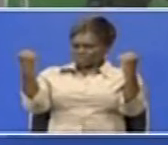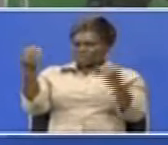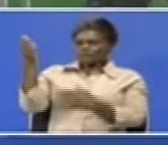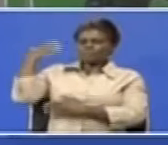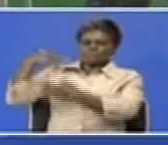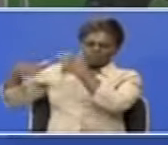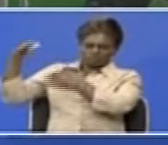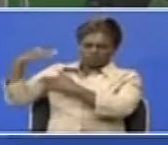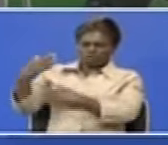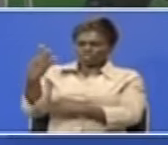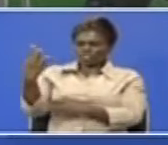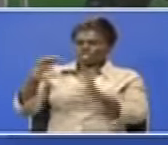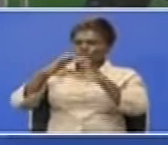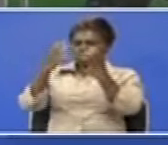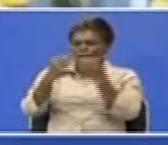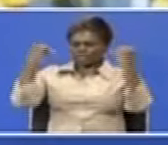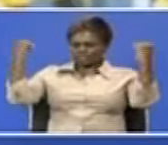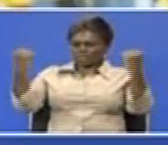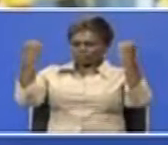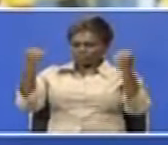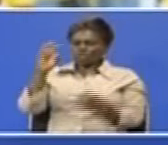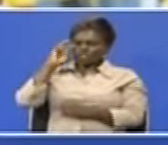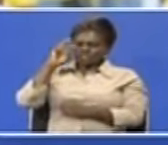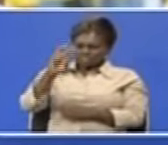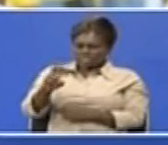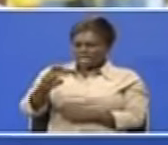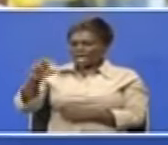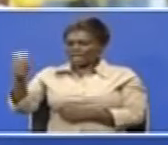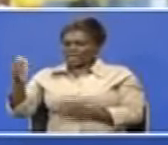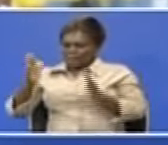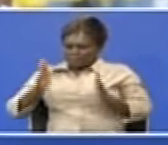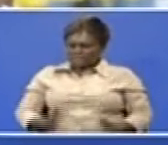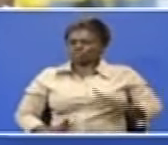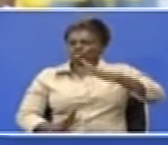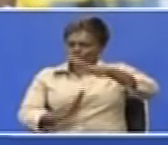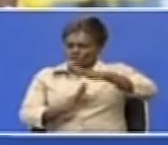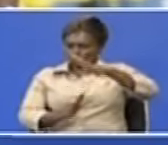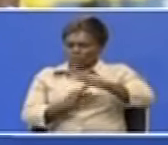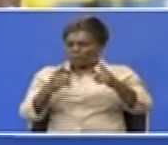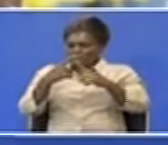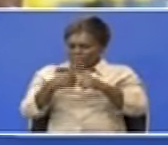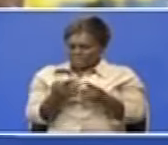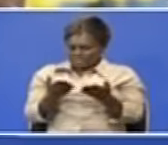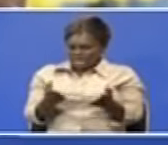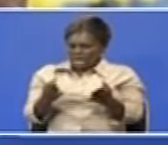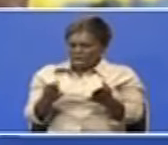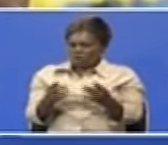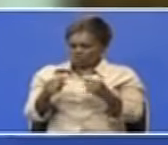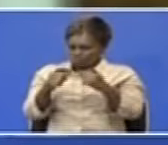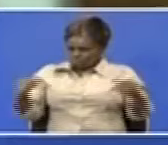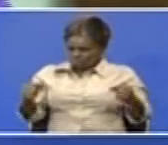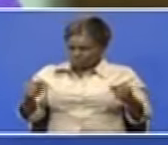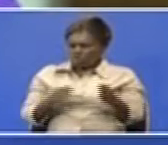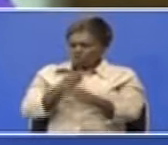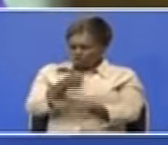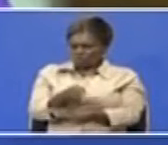previous three World Championships where he had to watch Asbel Kiprop top the podium on all occasions. But does their rivalry go beyond the track?